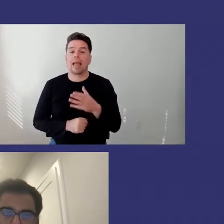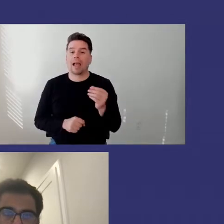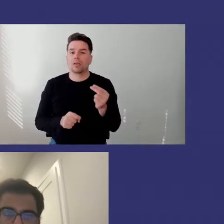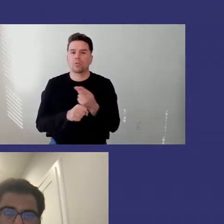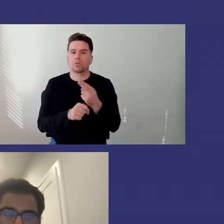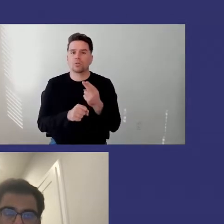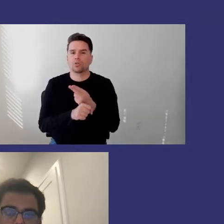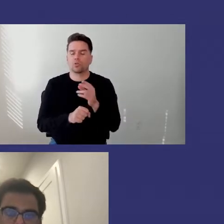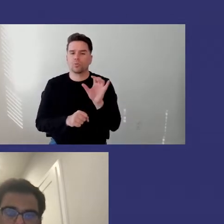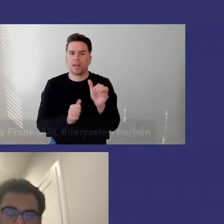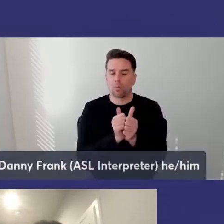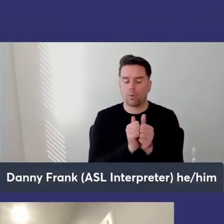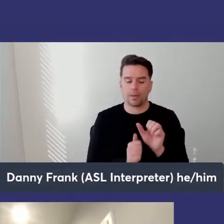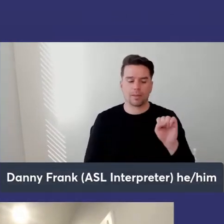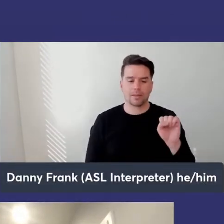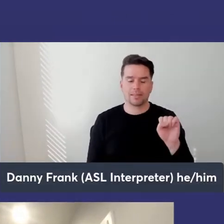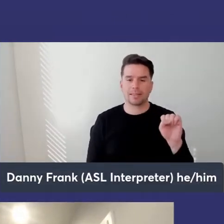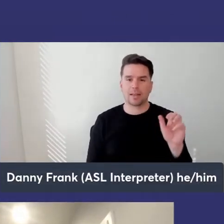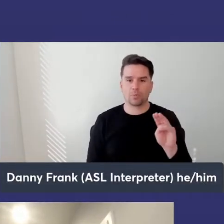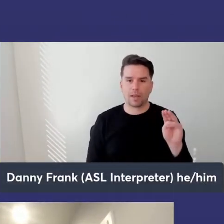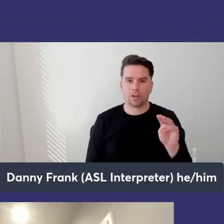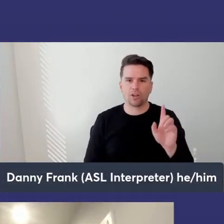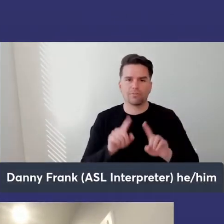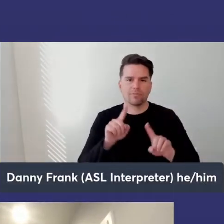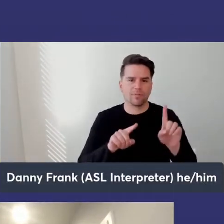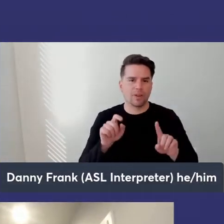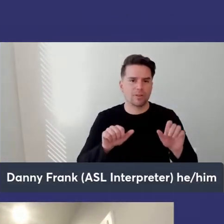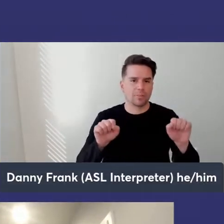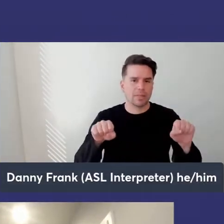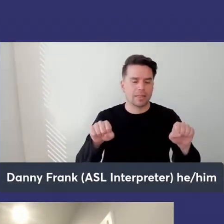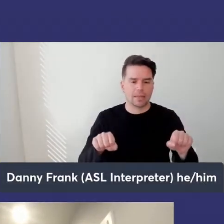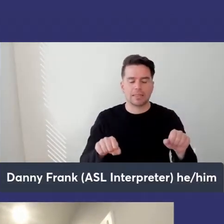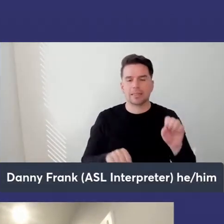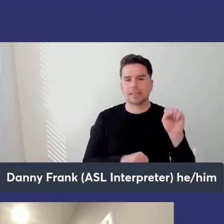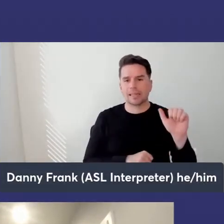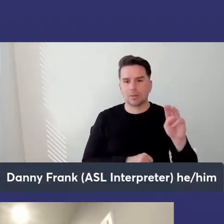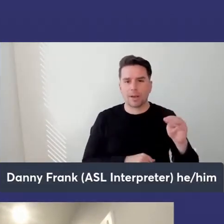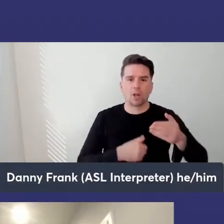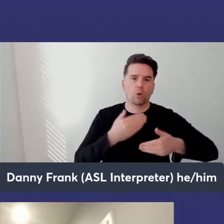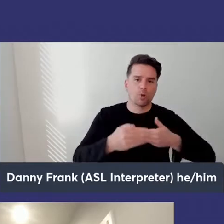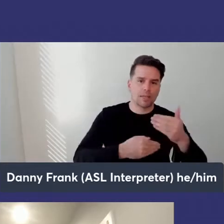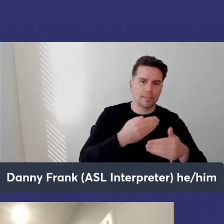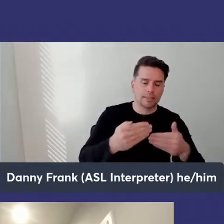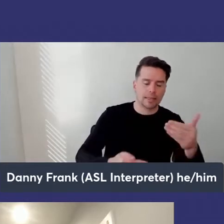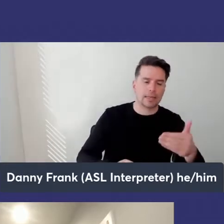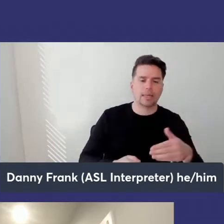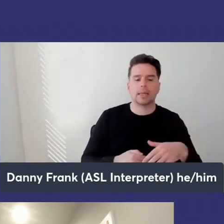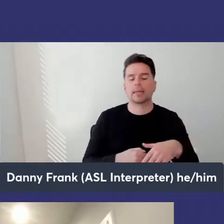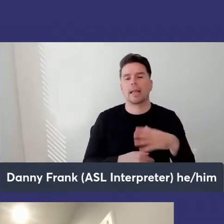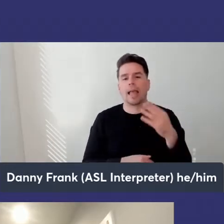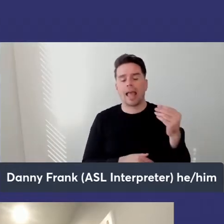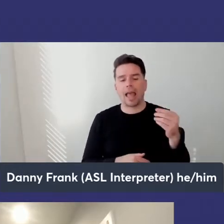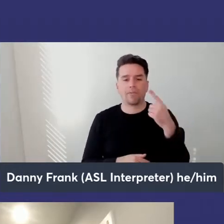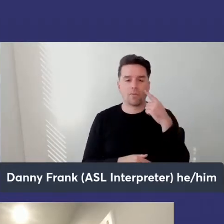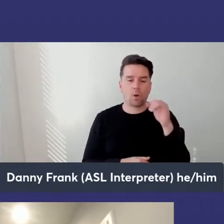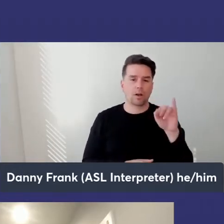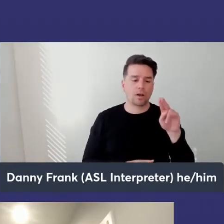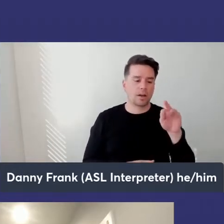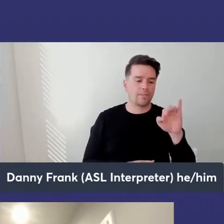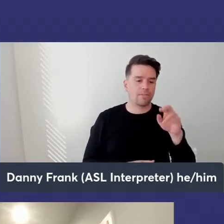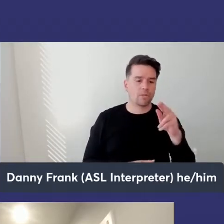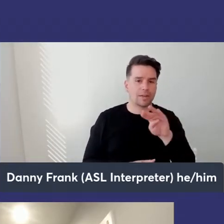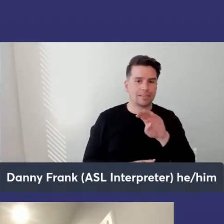that with SageMaker, different capabilities within SageMaker, like SageMaker processing, training, and even for inferencing, you can bring your custom